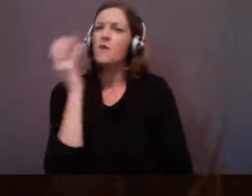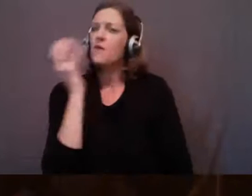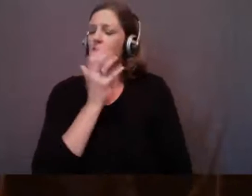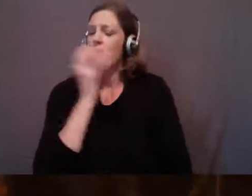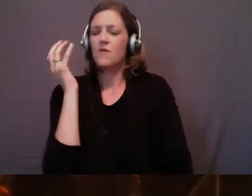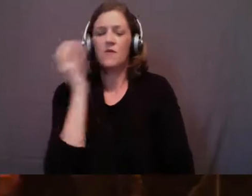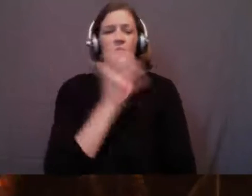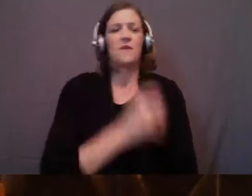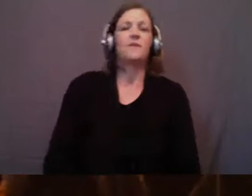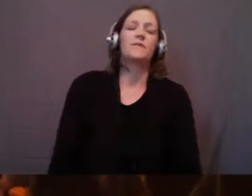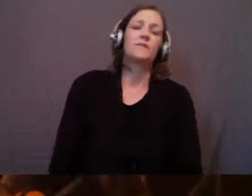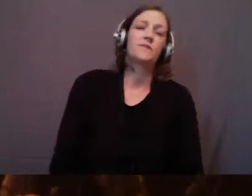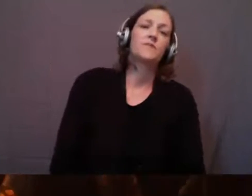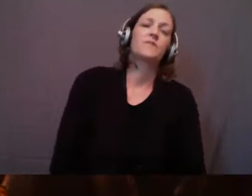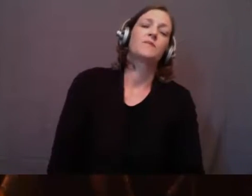Lord.